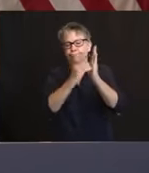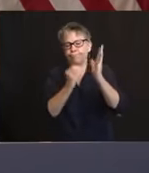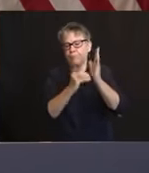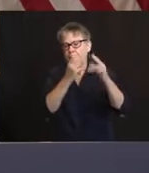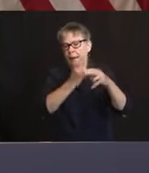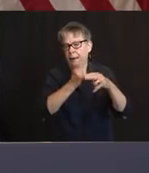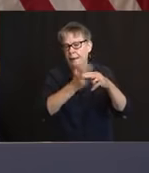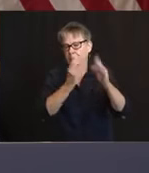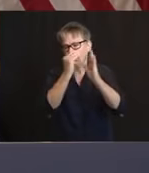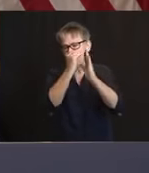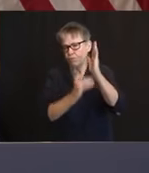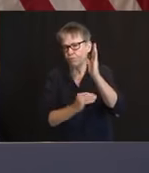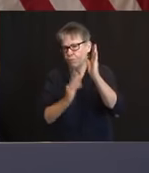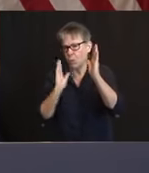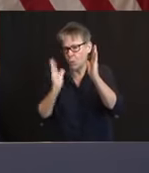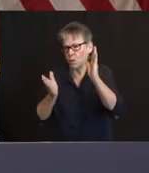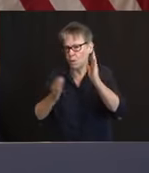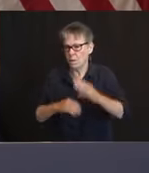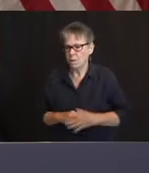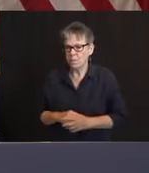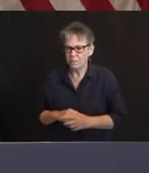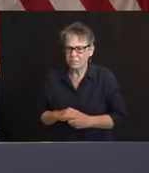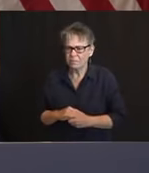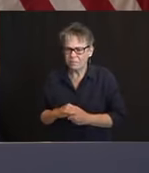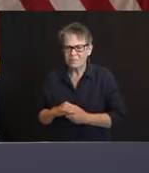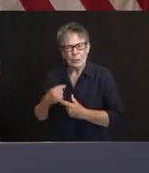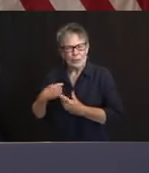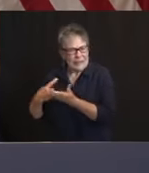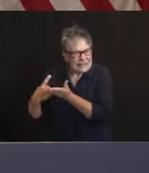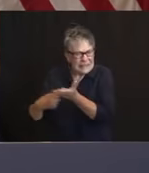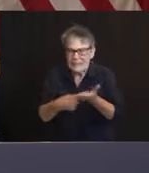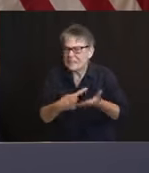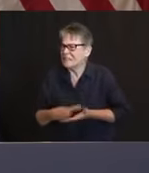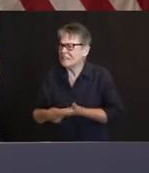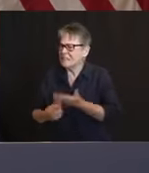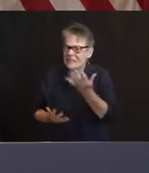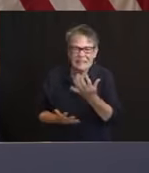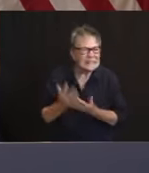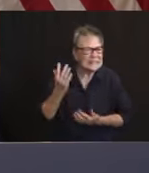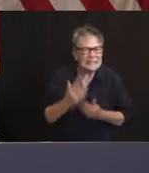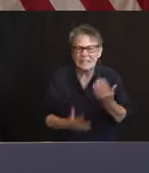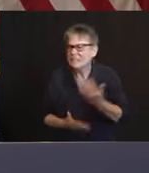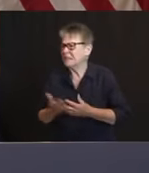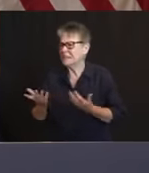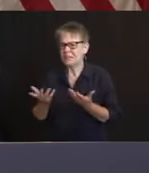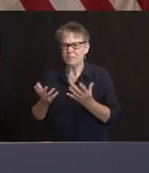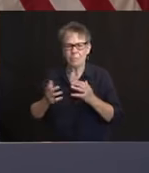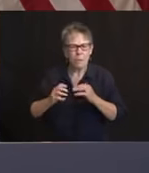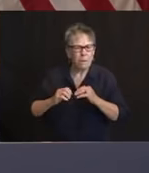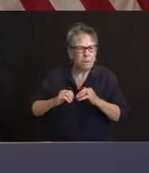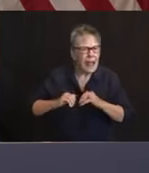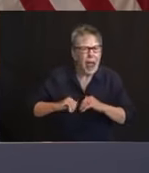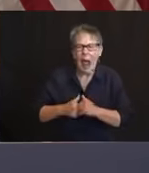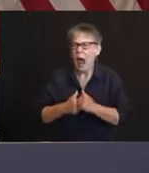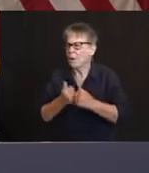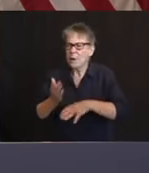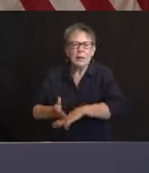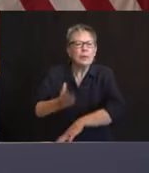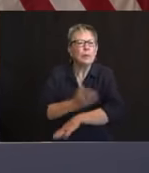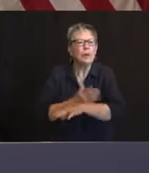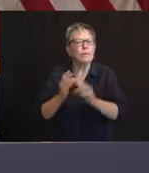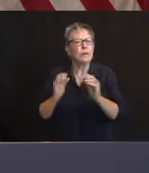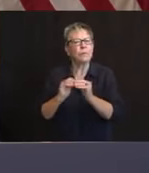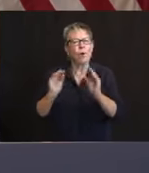scrutiny, embracing transparency. It's also important to note that the acts of a few should not tarnish the entire